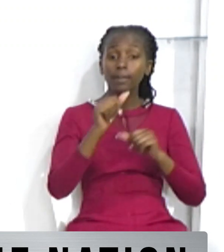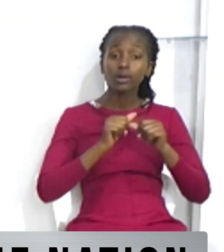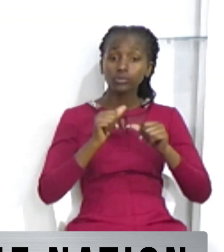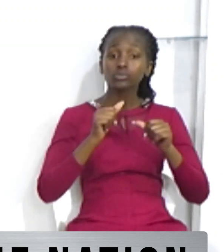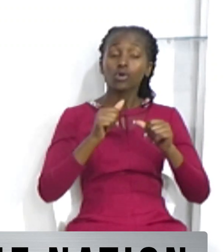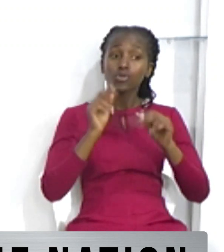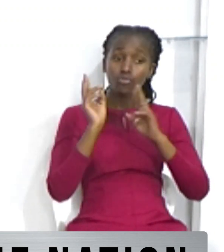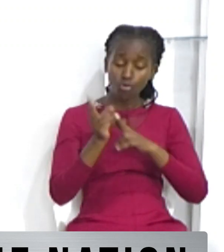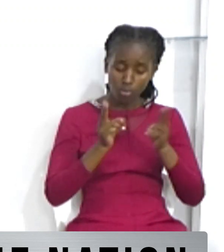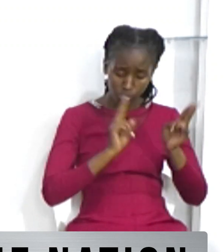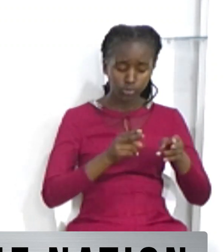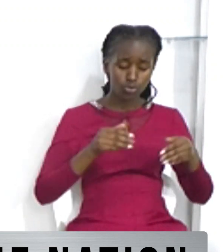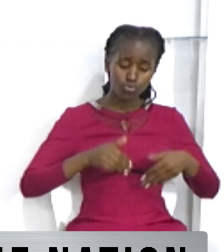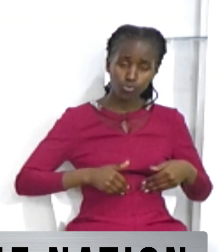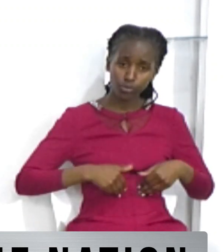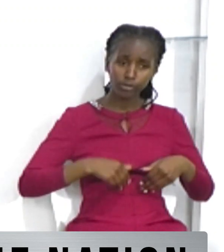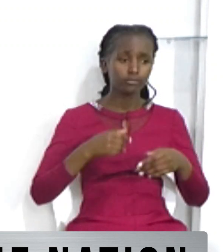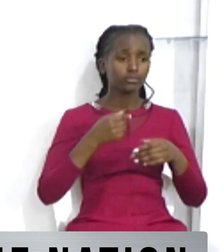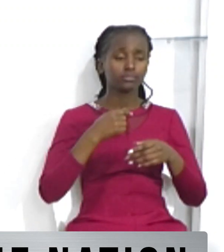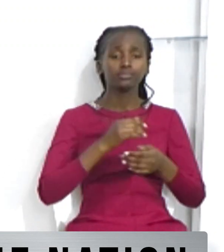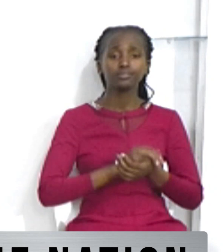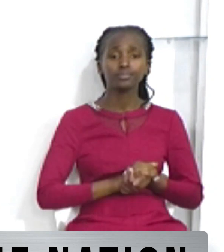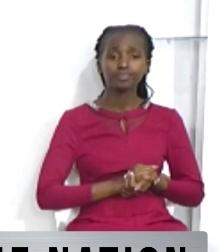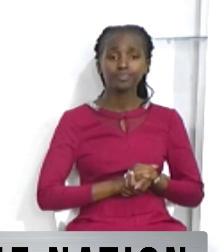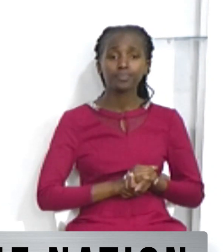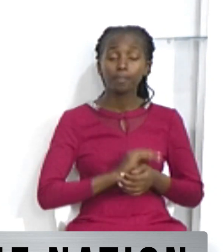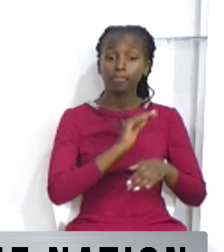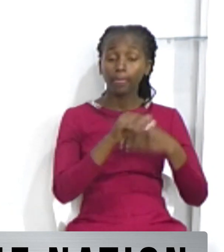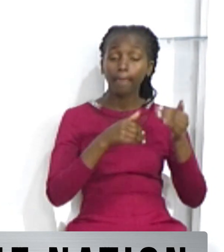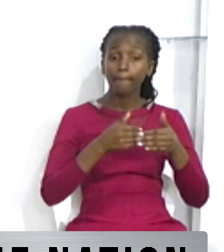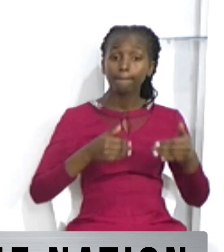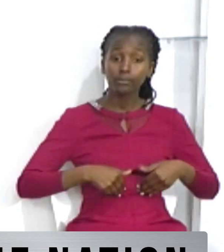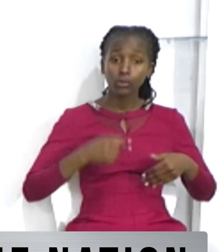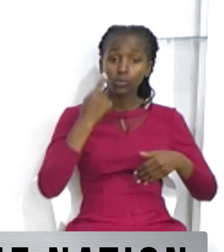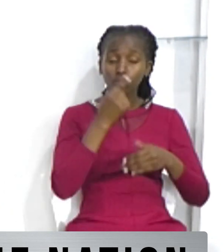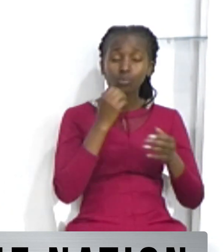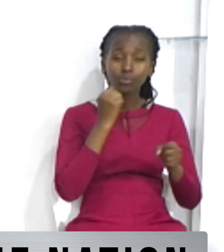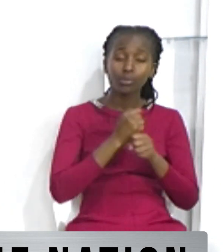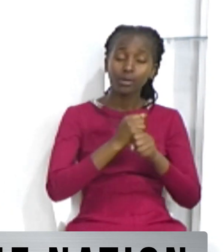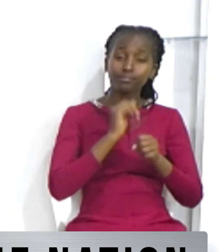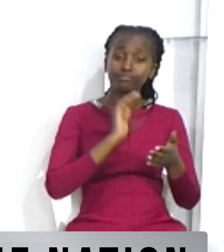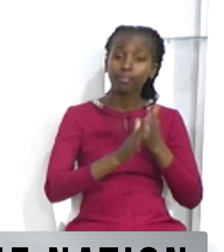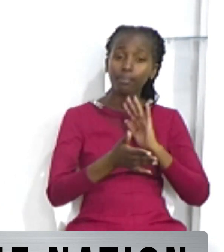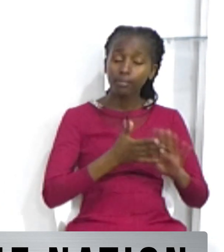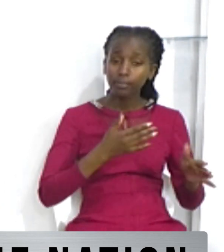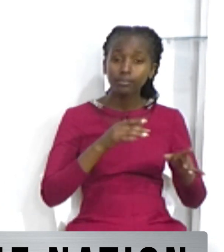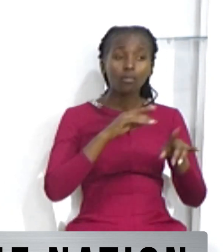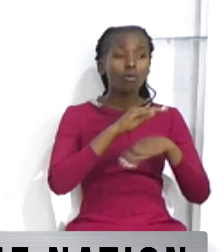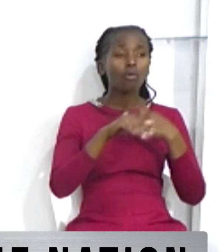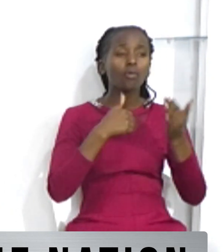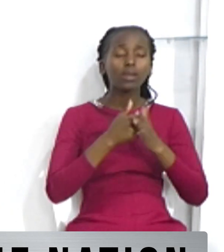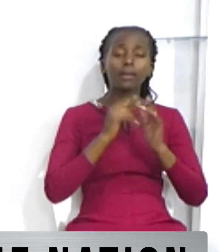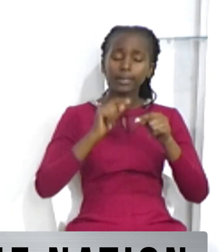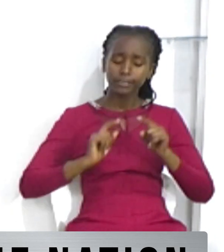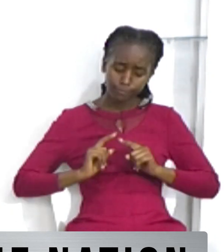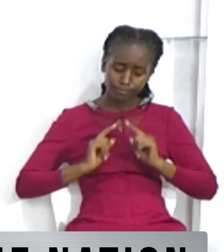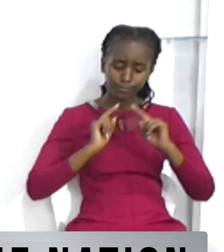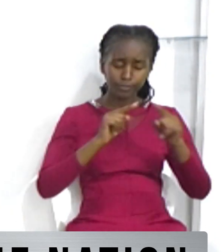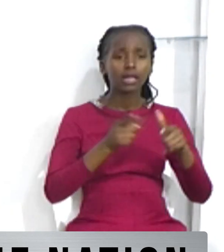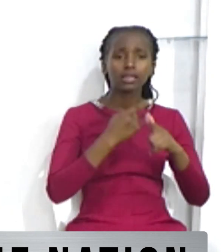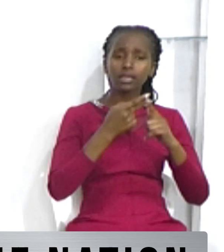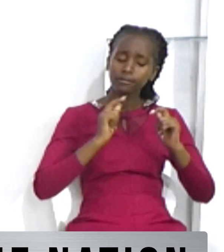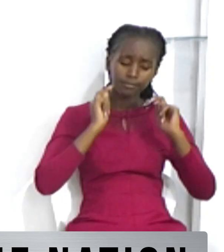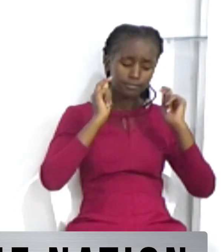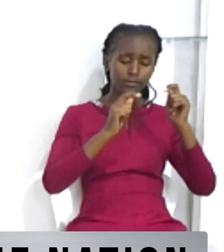the ordinary youth. Yeah. The youth who is unemployed. They should come out. But the last